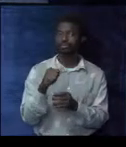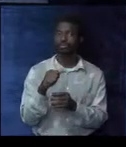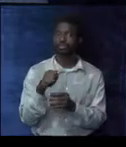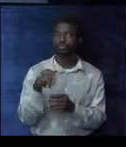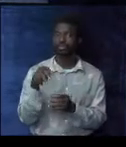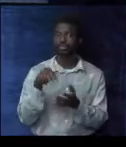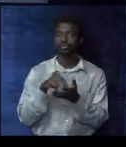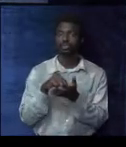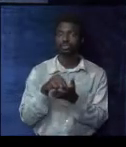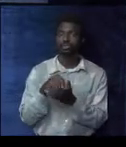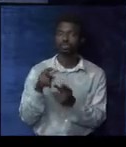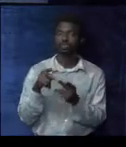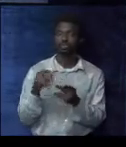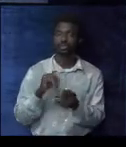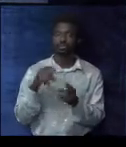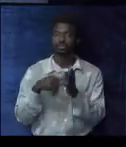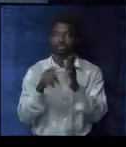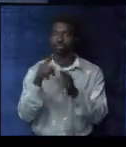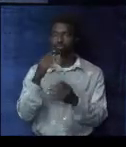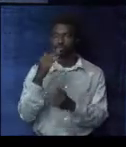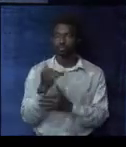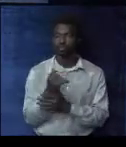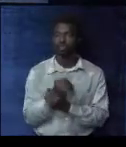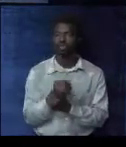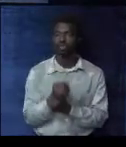10 million position. I'm going to show you why.